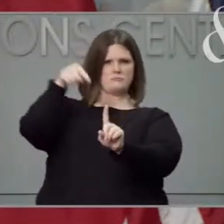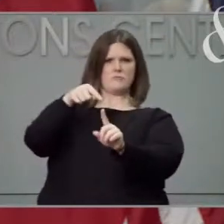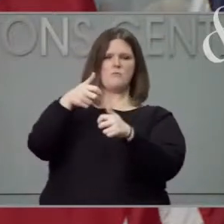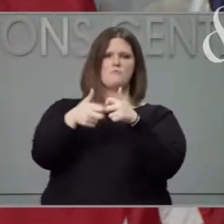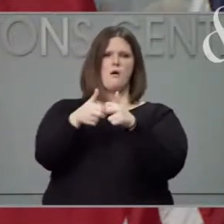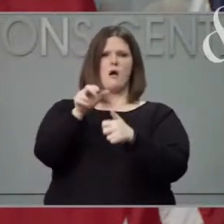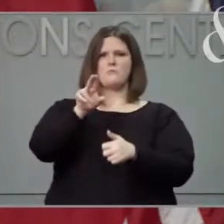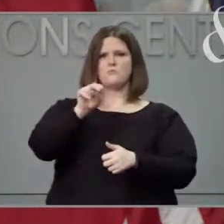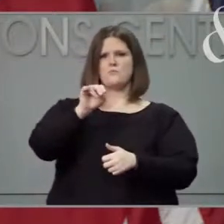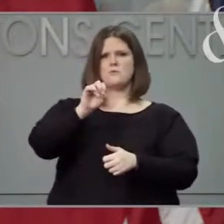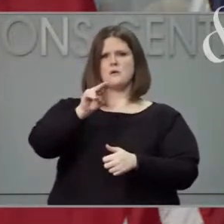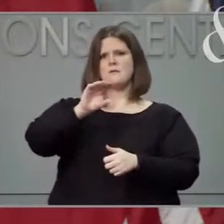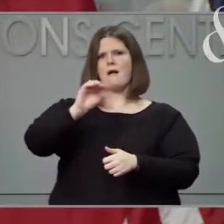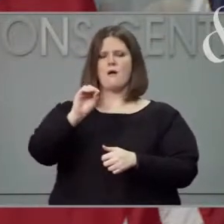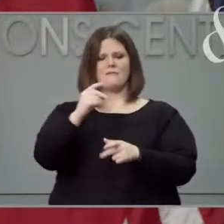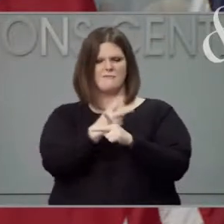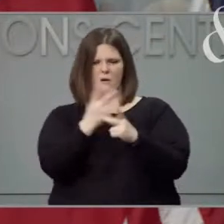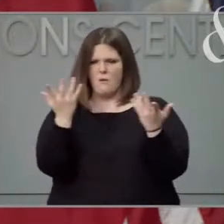needs to be resolved.